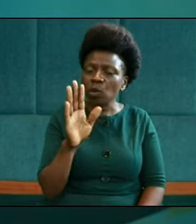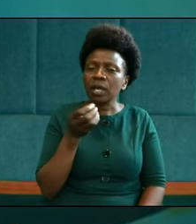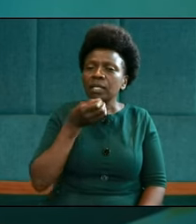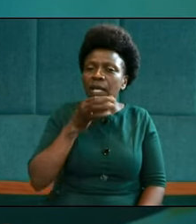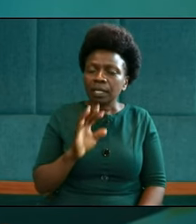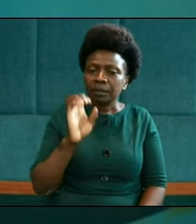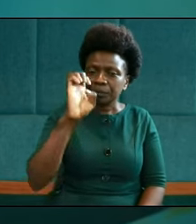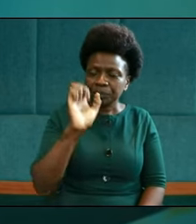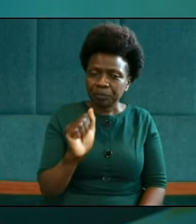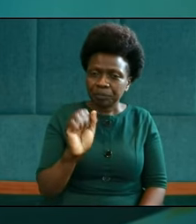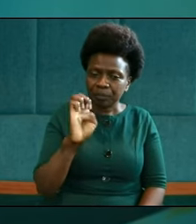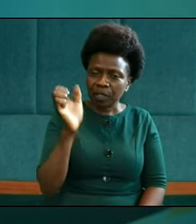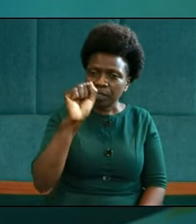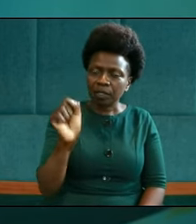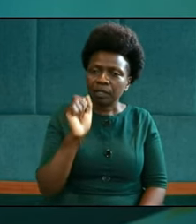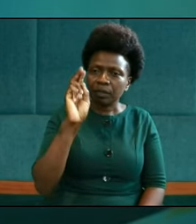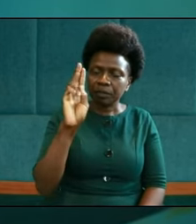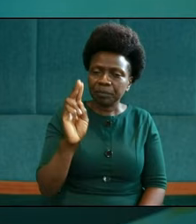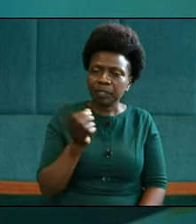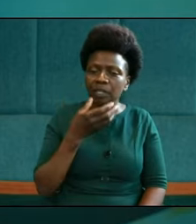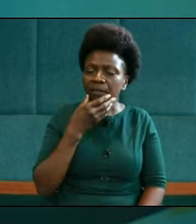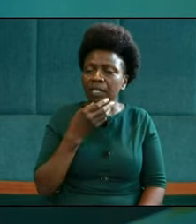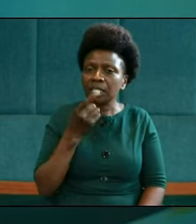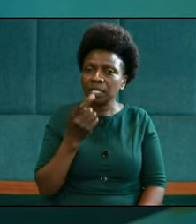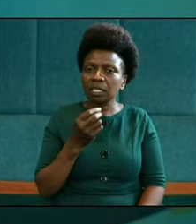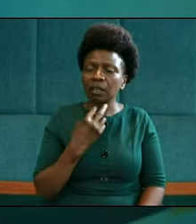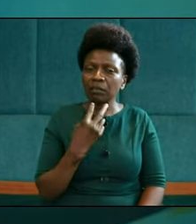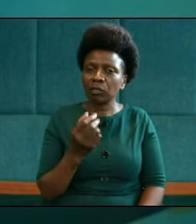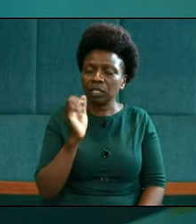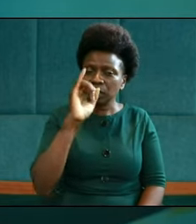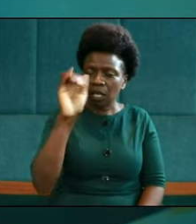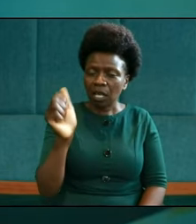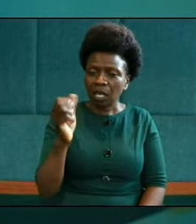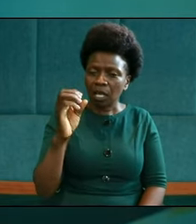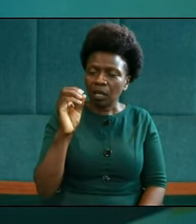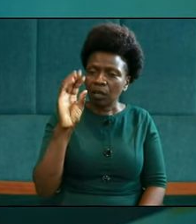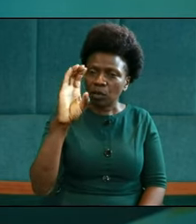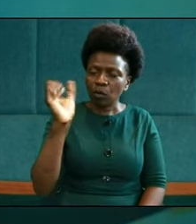Then the father is saying, "The voice is of Jacob,